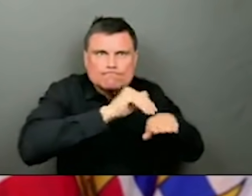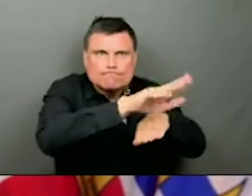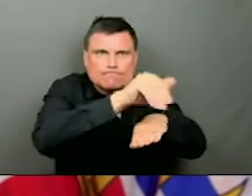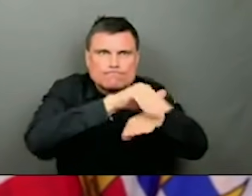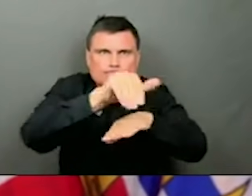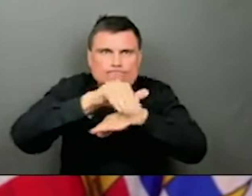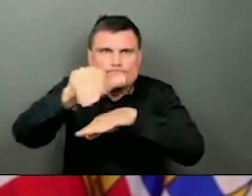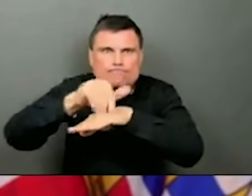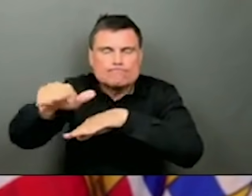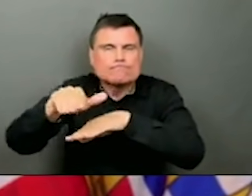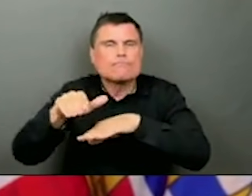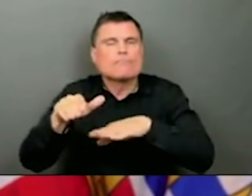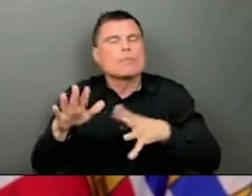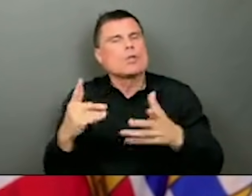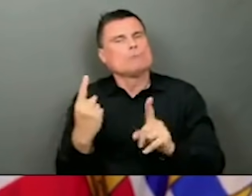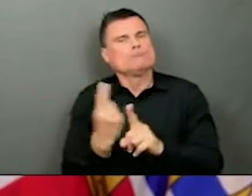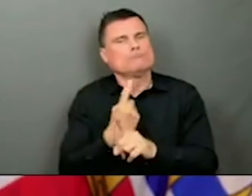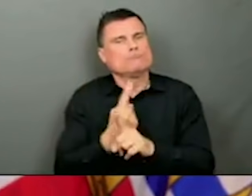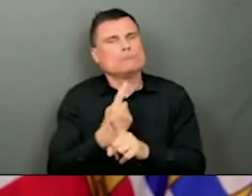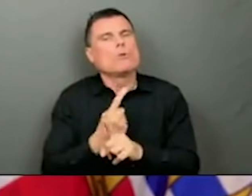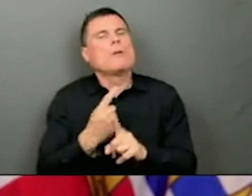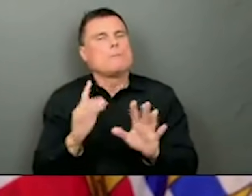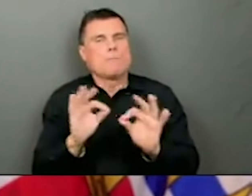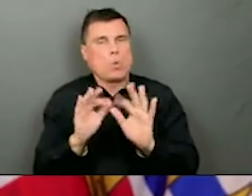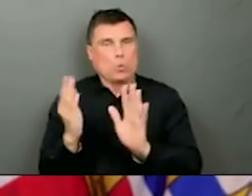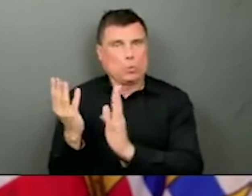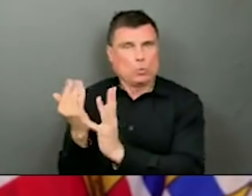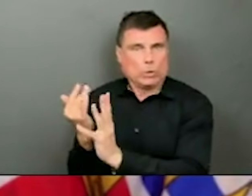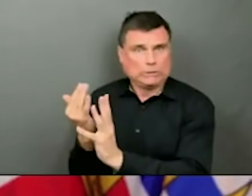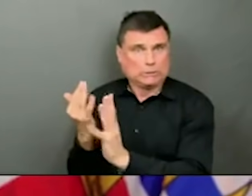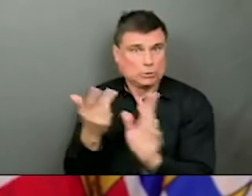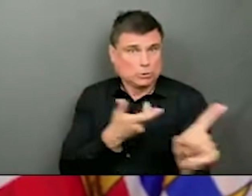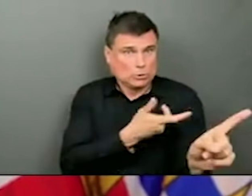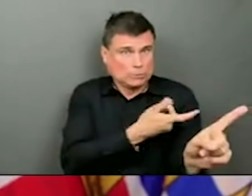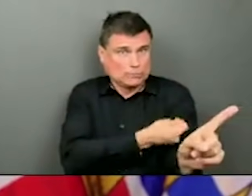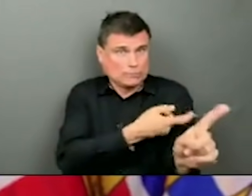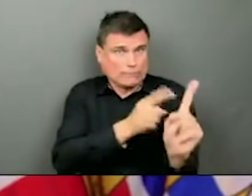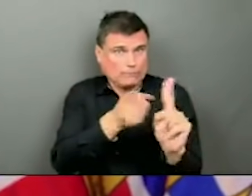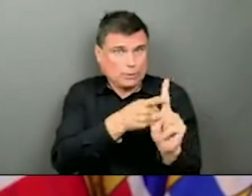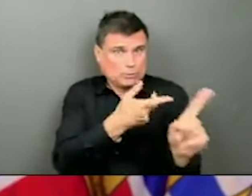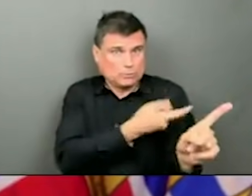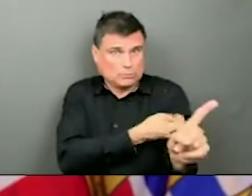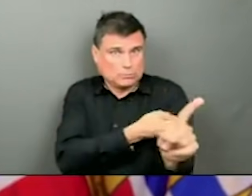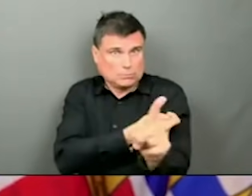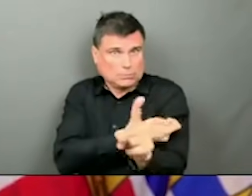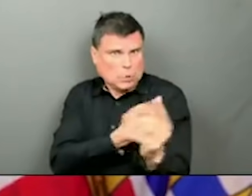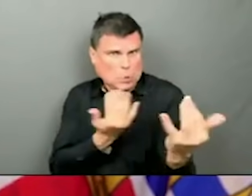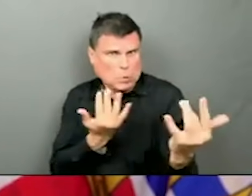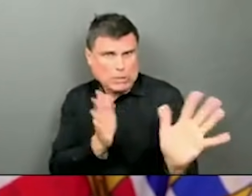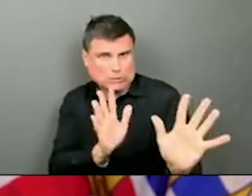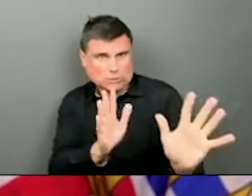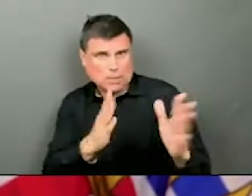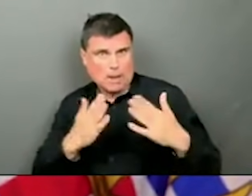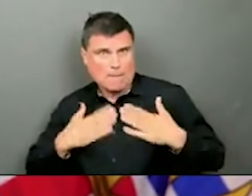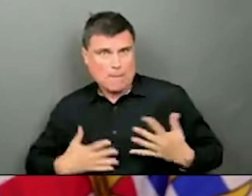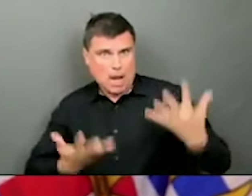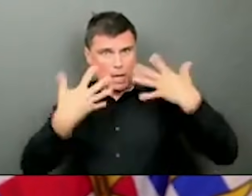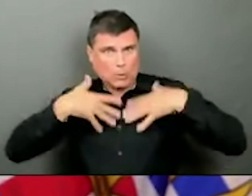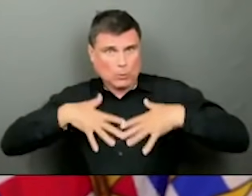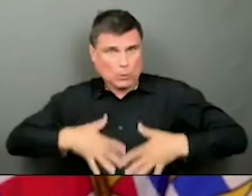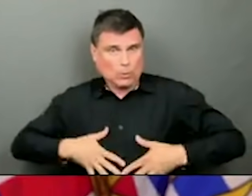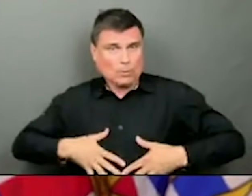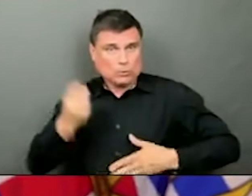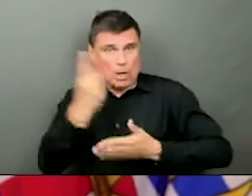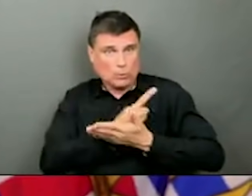and time because the vaccine is the expiry date is not until the end of June. So for all of those who